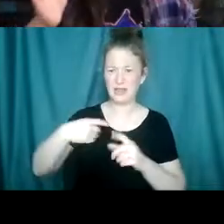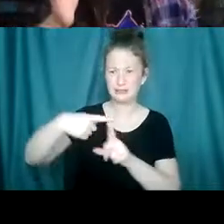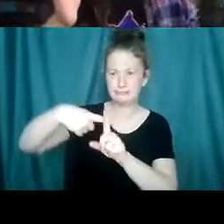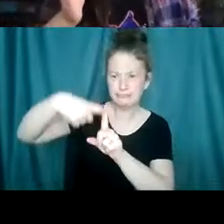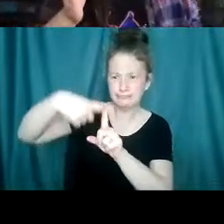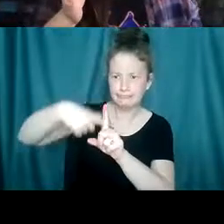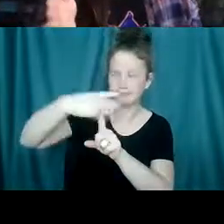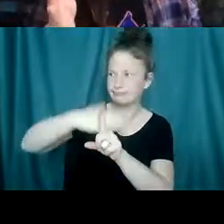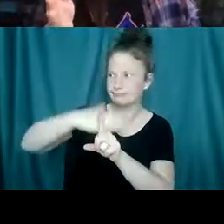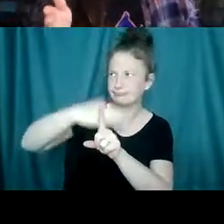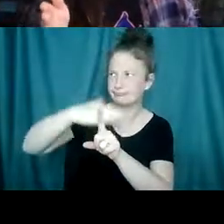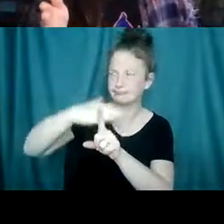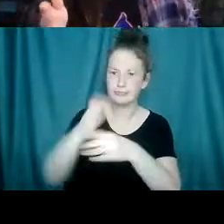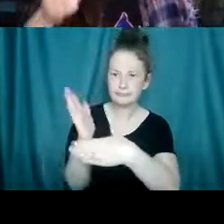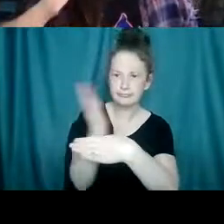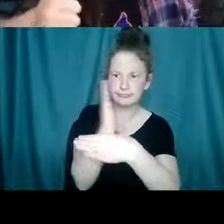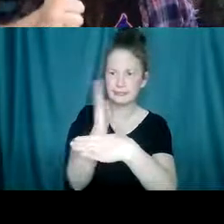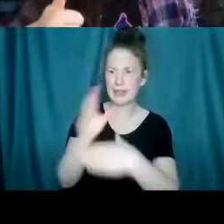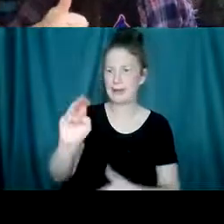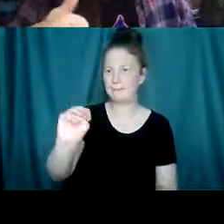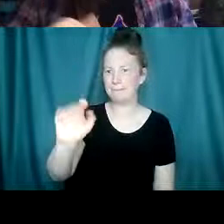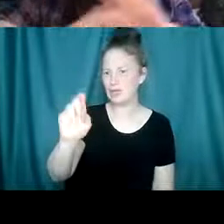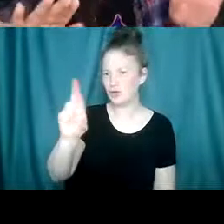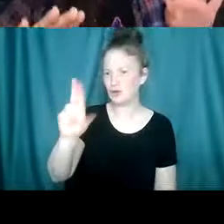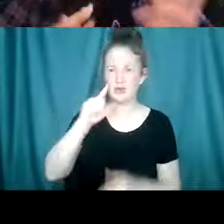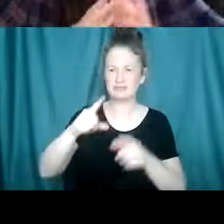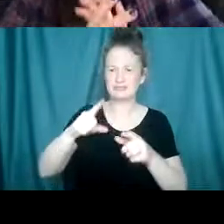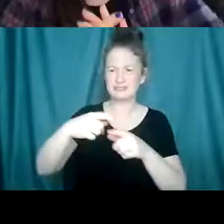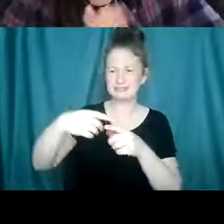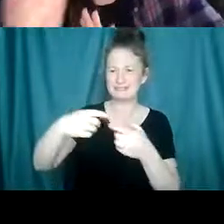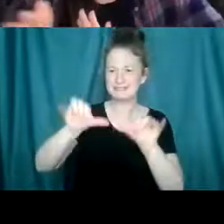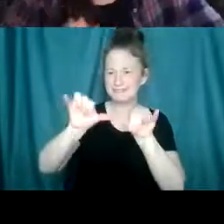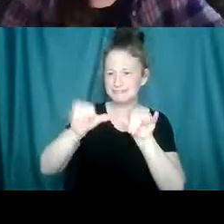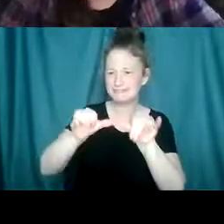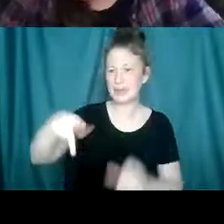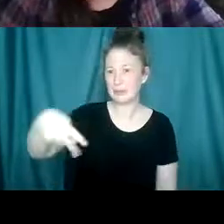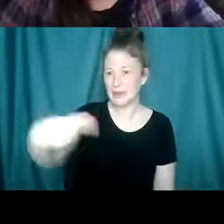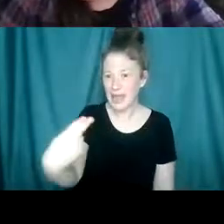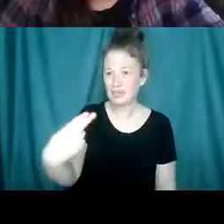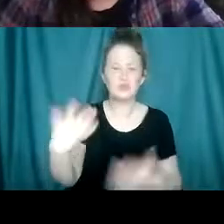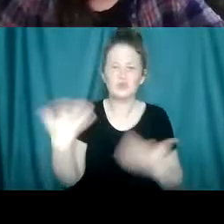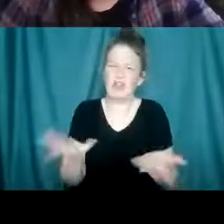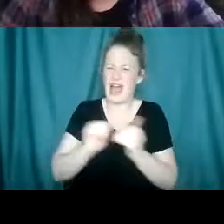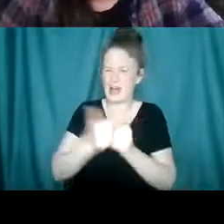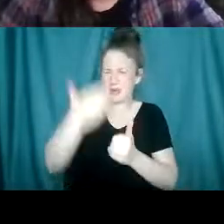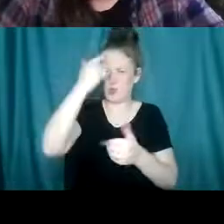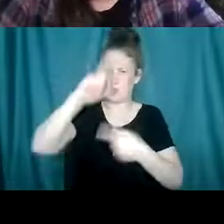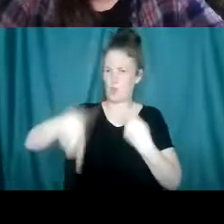okay, that well is good to go. Let's seal it off and be done pumping CO2 down there?